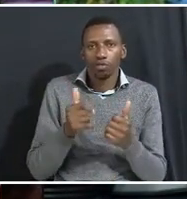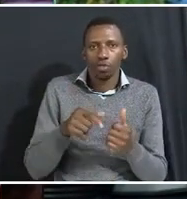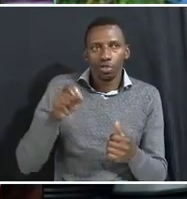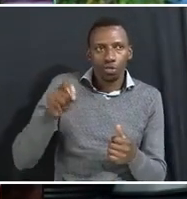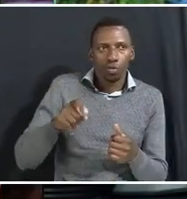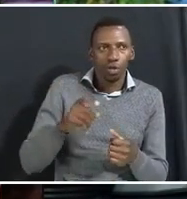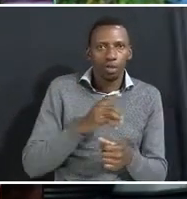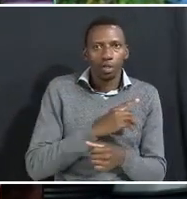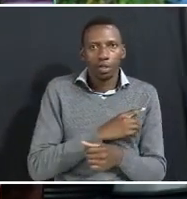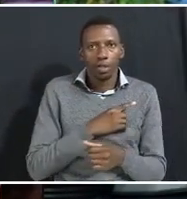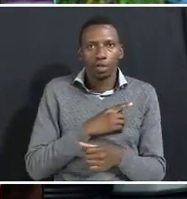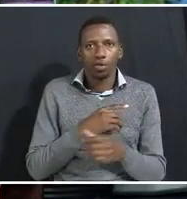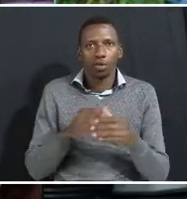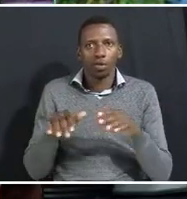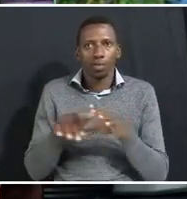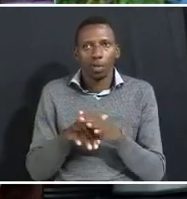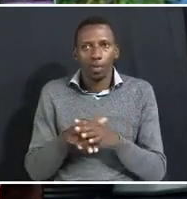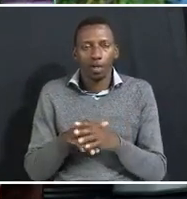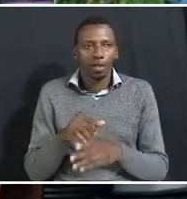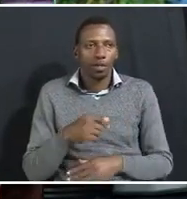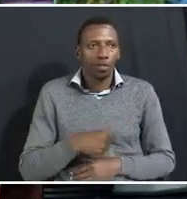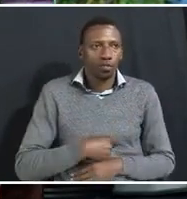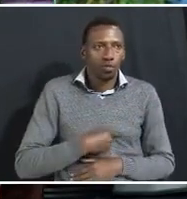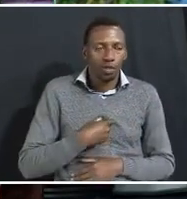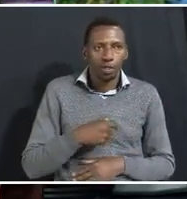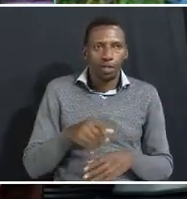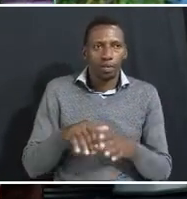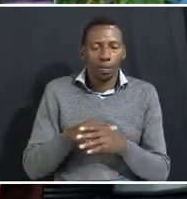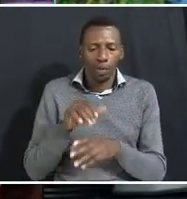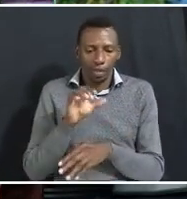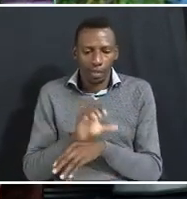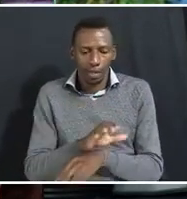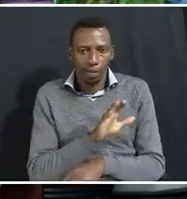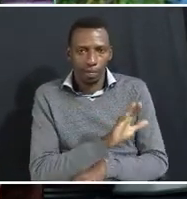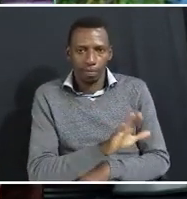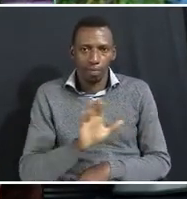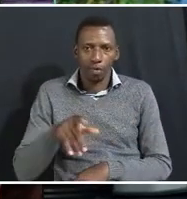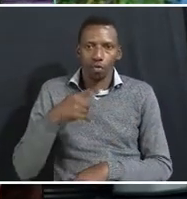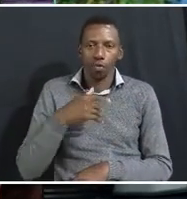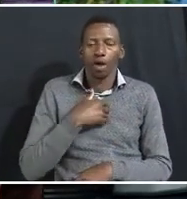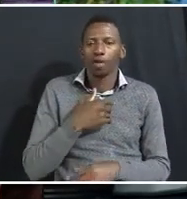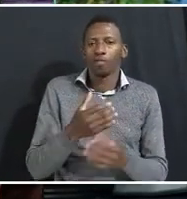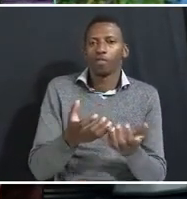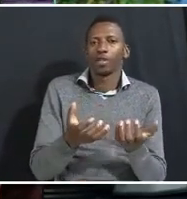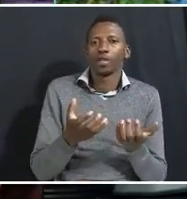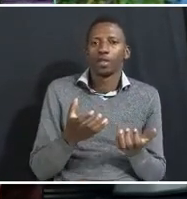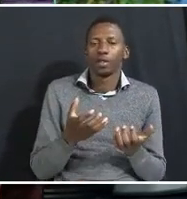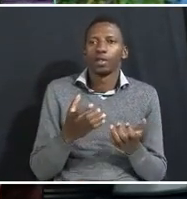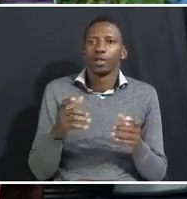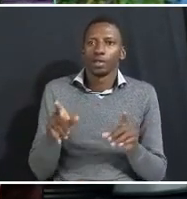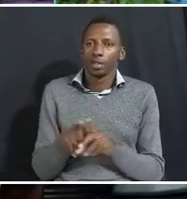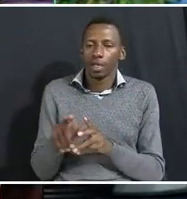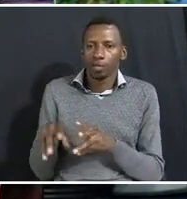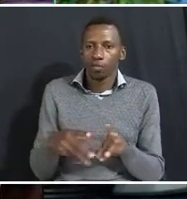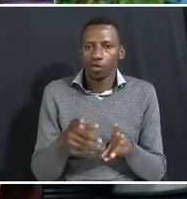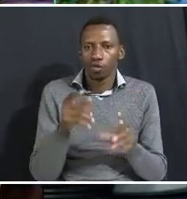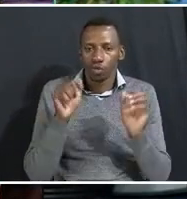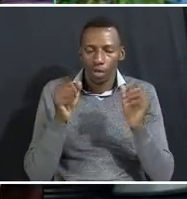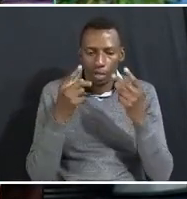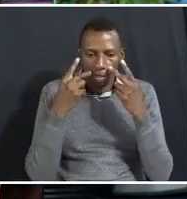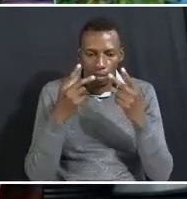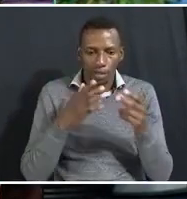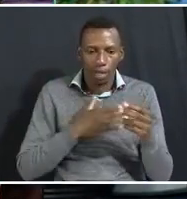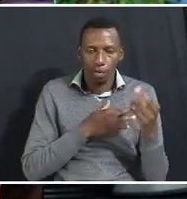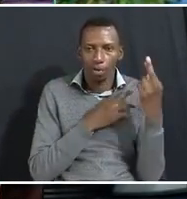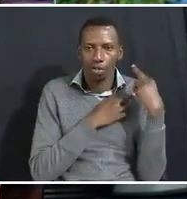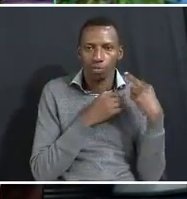the deaconate members to visit the church members who are in need. So as you can see, our mandate is